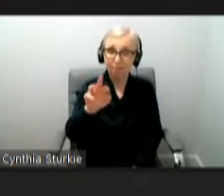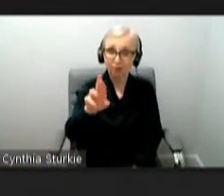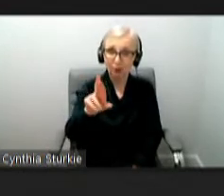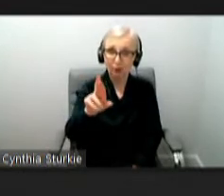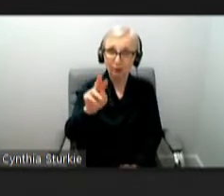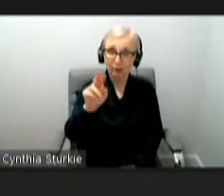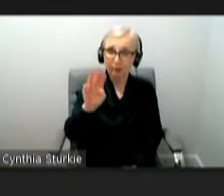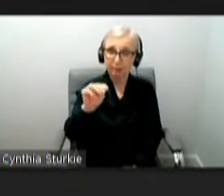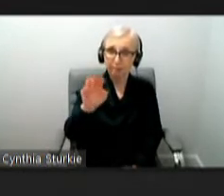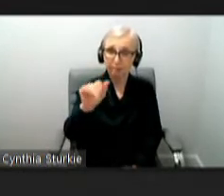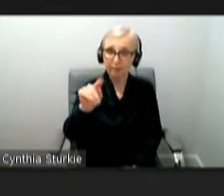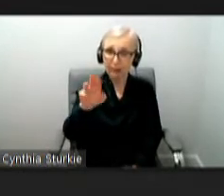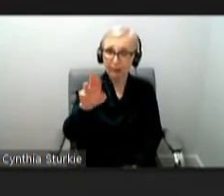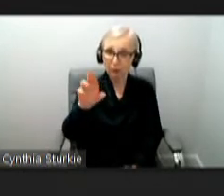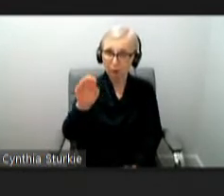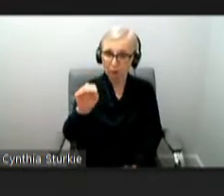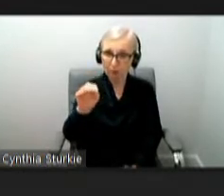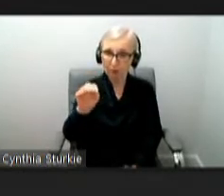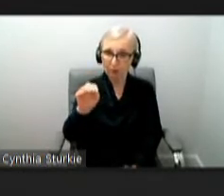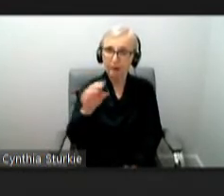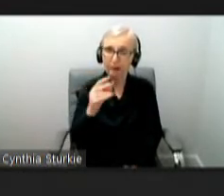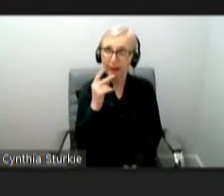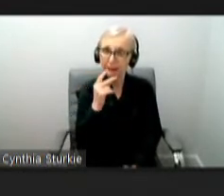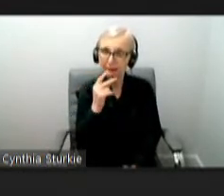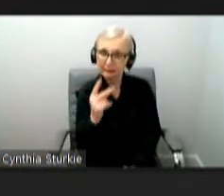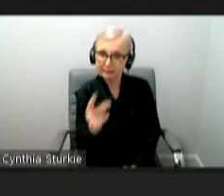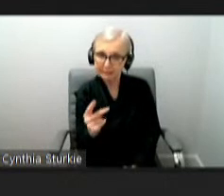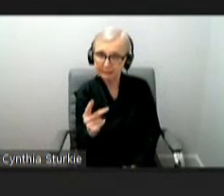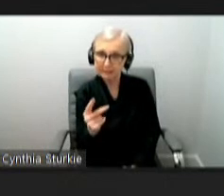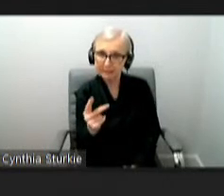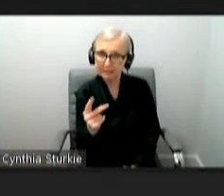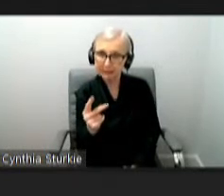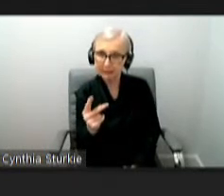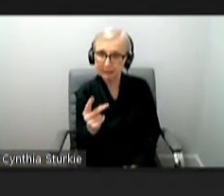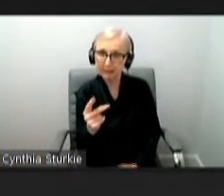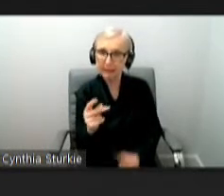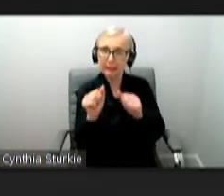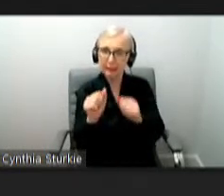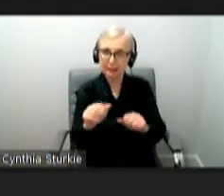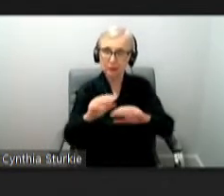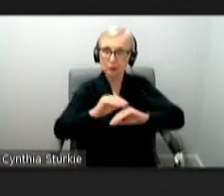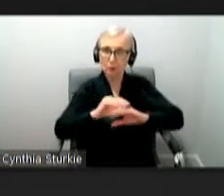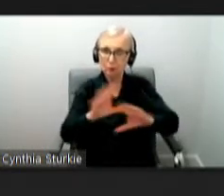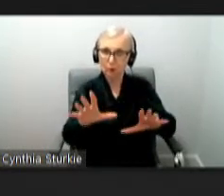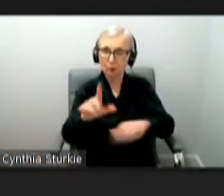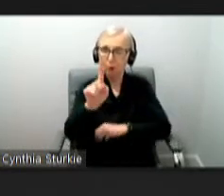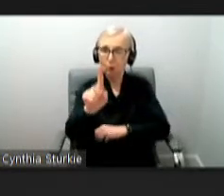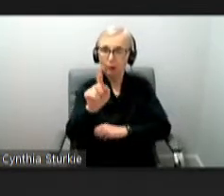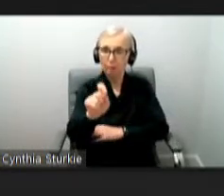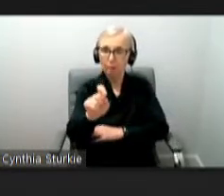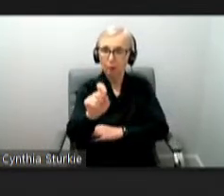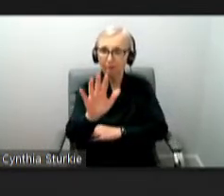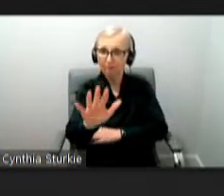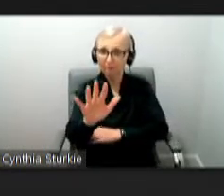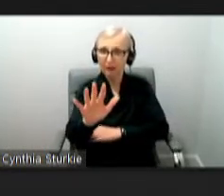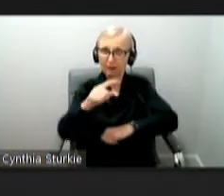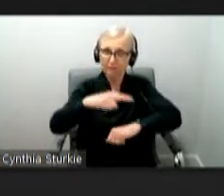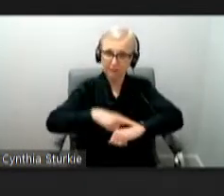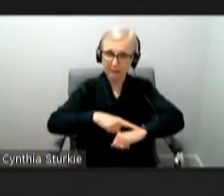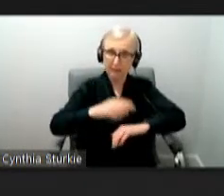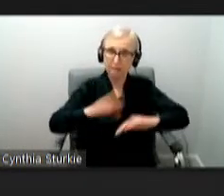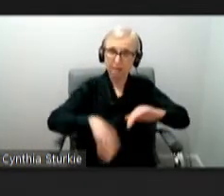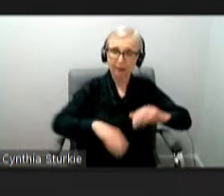did some research while you were talking, and I see Denmark, where it's been a problem, says it can spread about 1.5 times more than